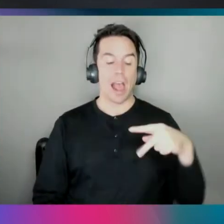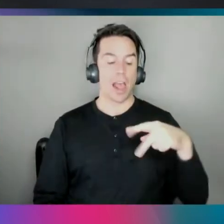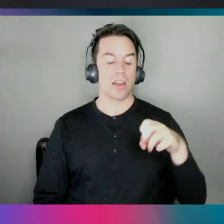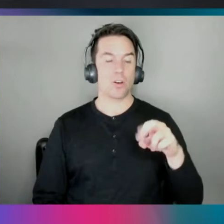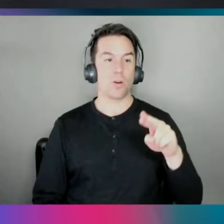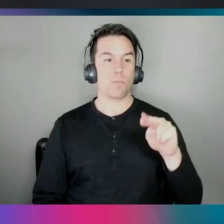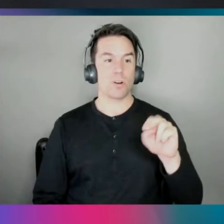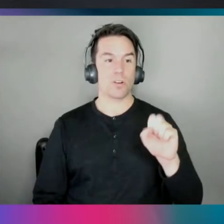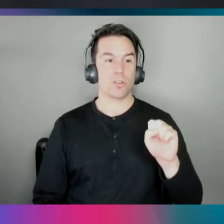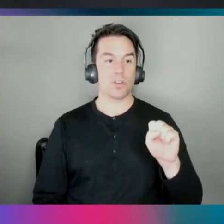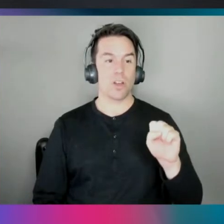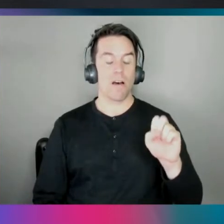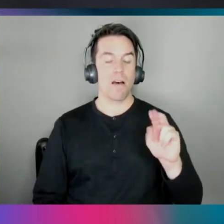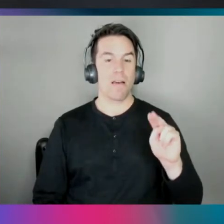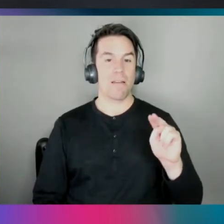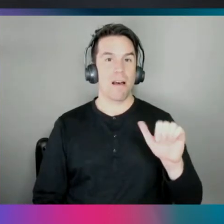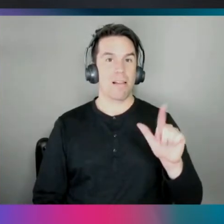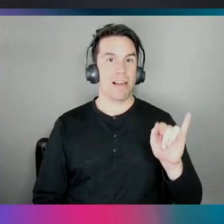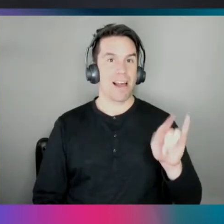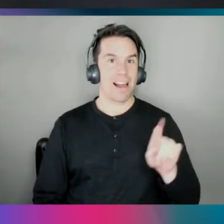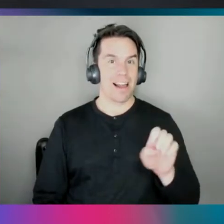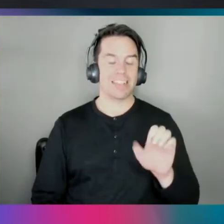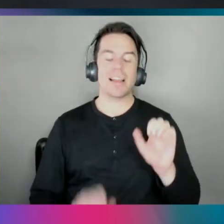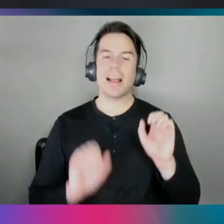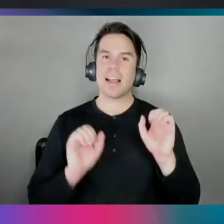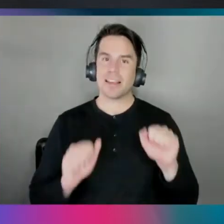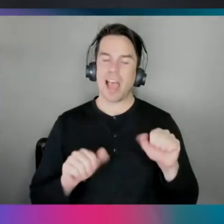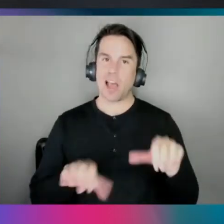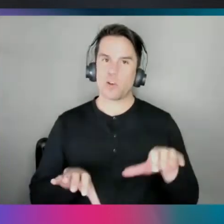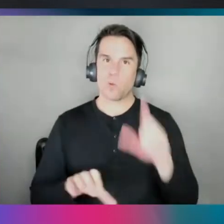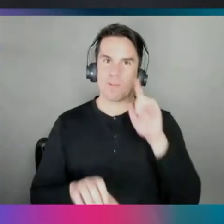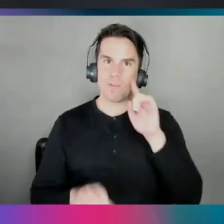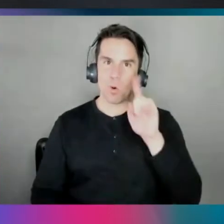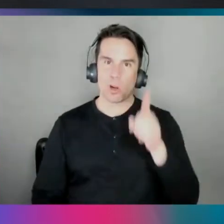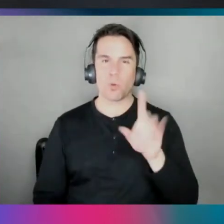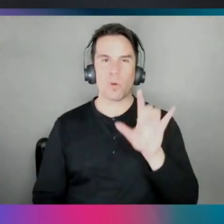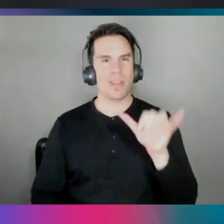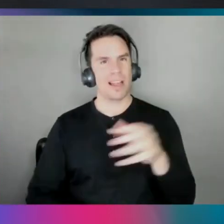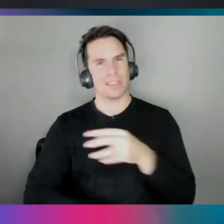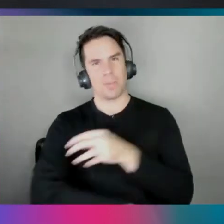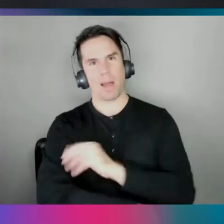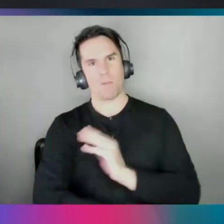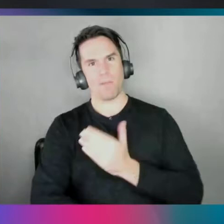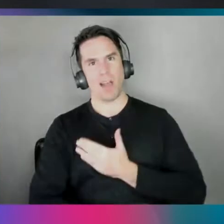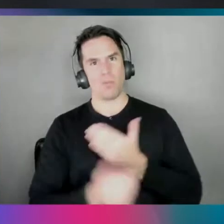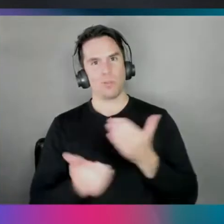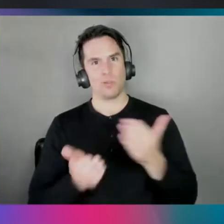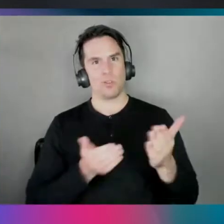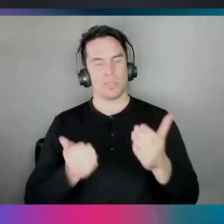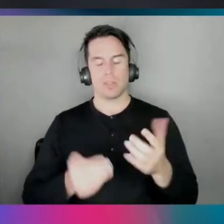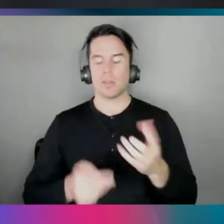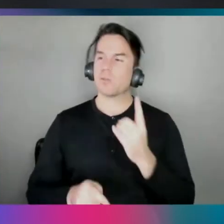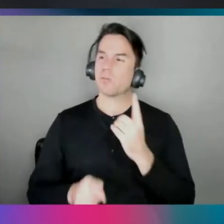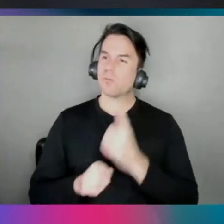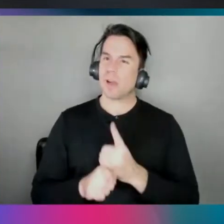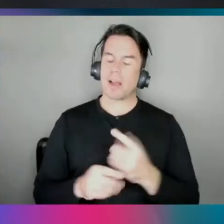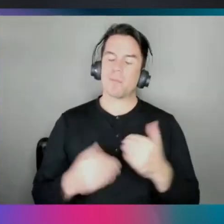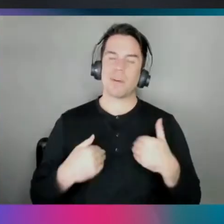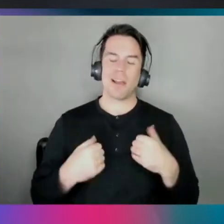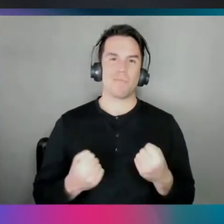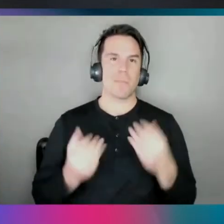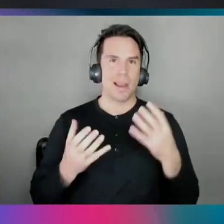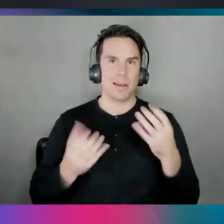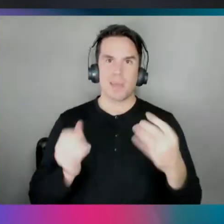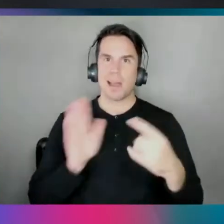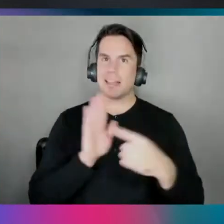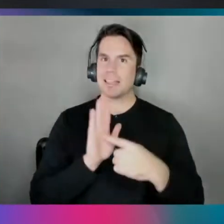our services. Yeah, and there are many examples out there of exactly this use case, right? So